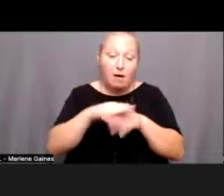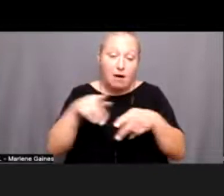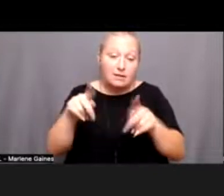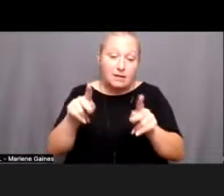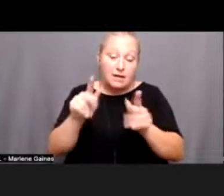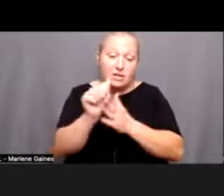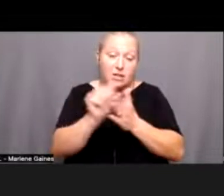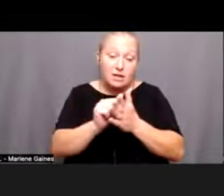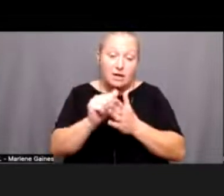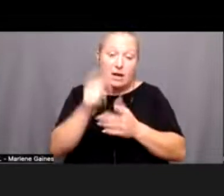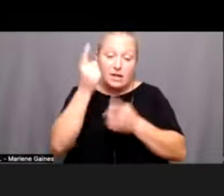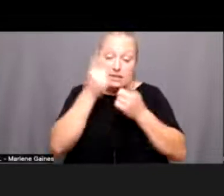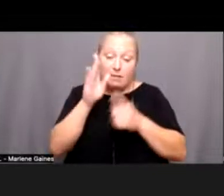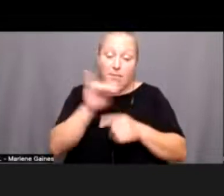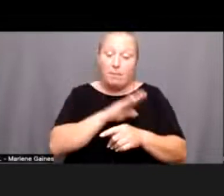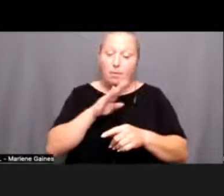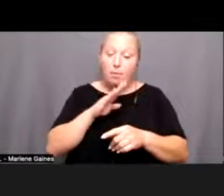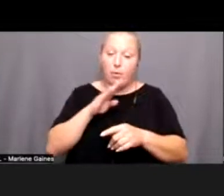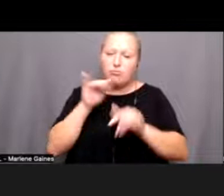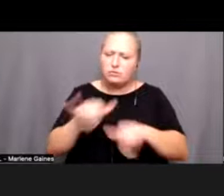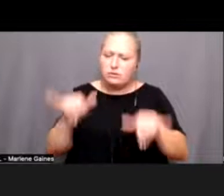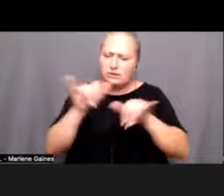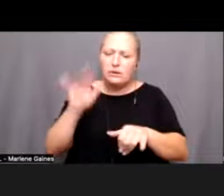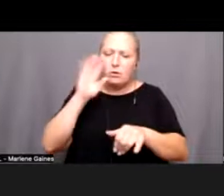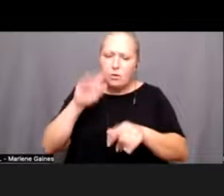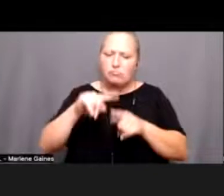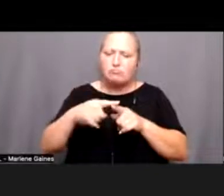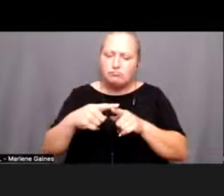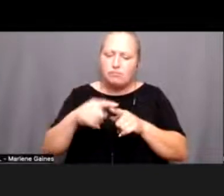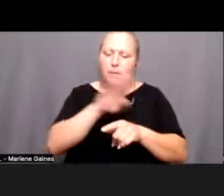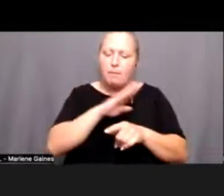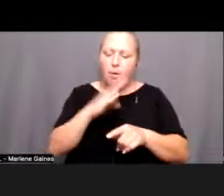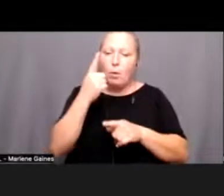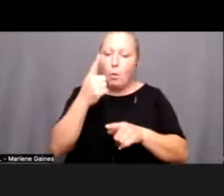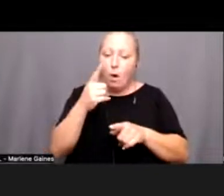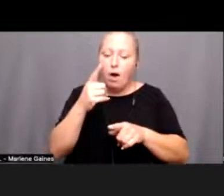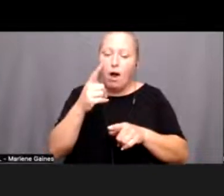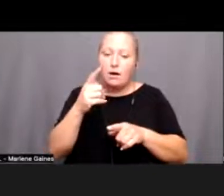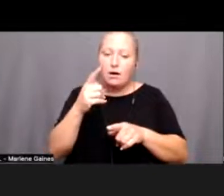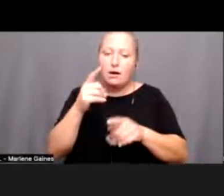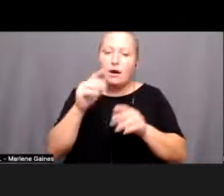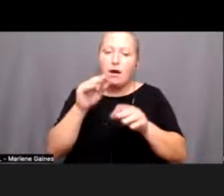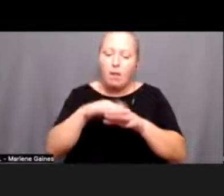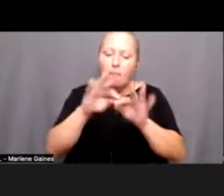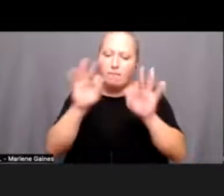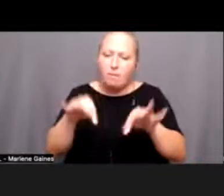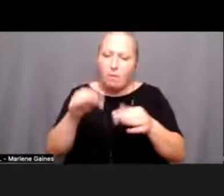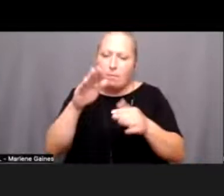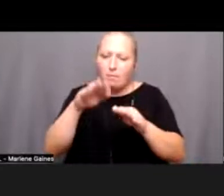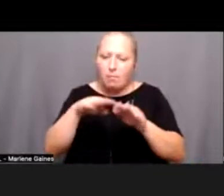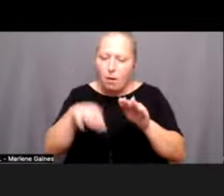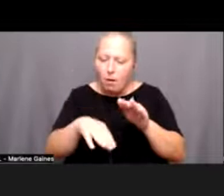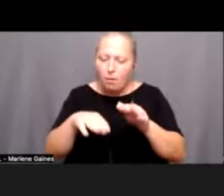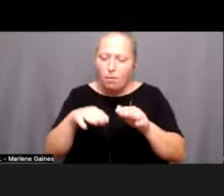are considered by the board to be routine and will be enacted by the board in one motion in the form listed below. There will be no discussion on